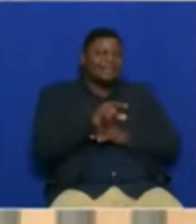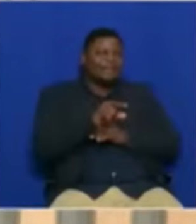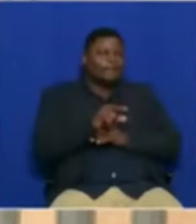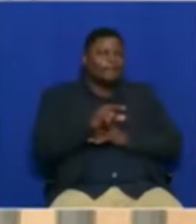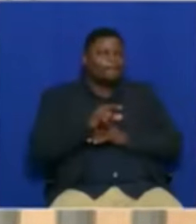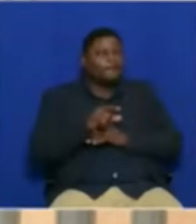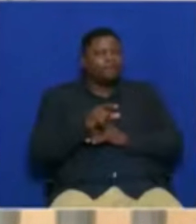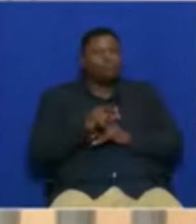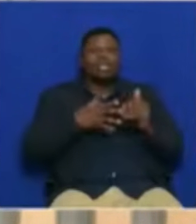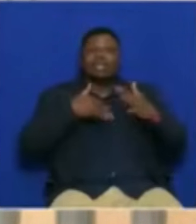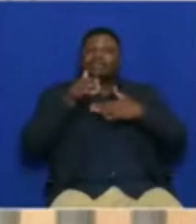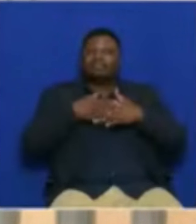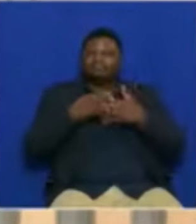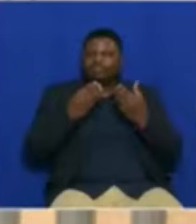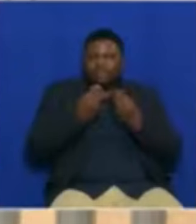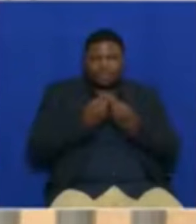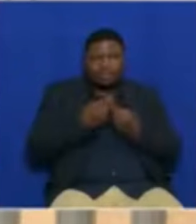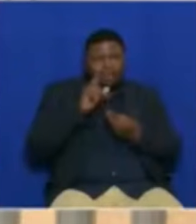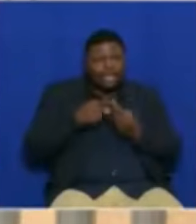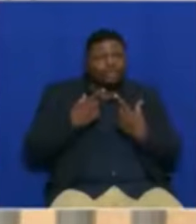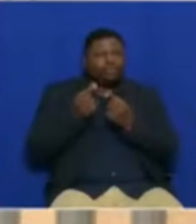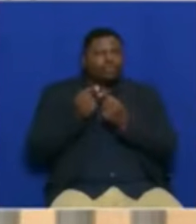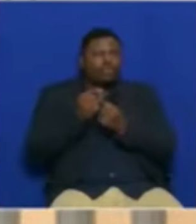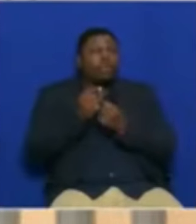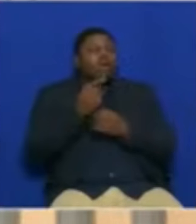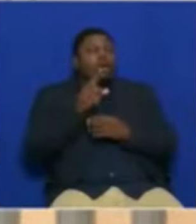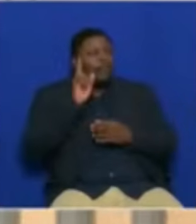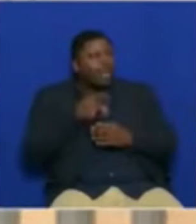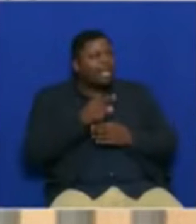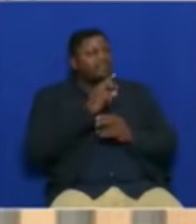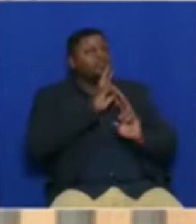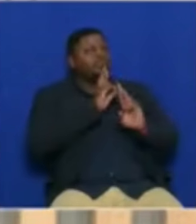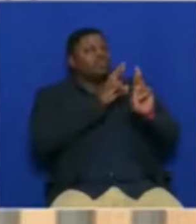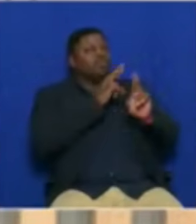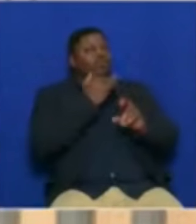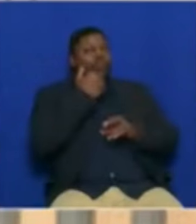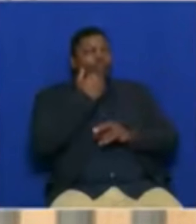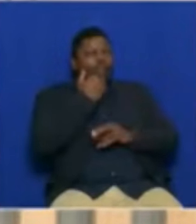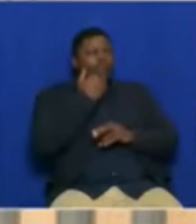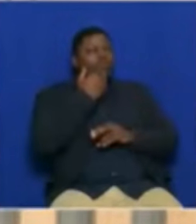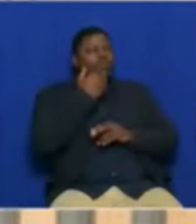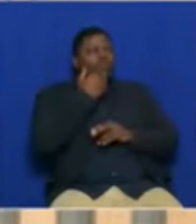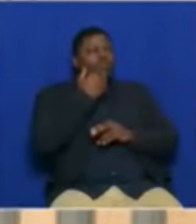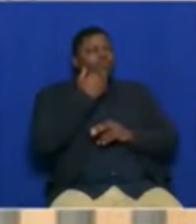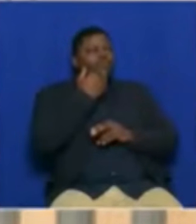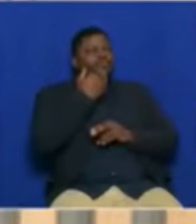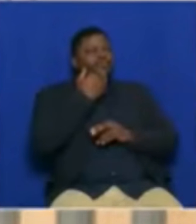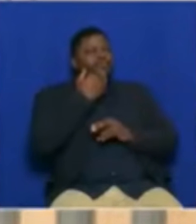person. That might be the value. At the time, Do you have a difficulty with that?